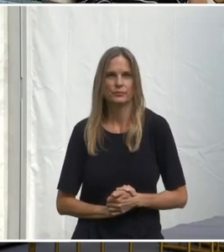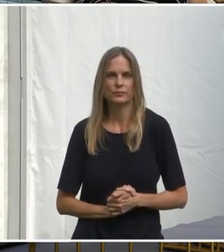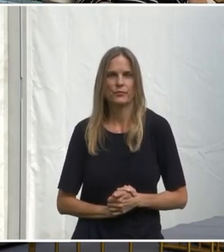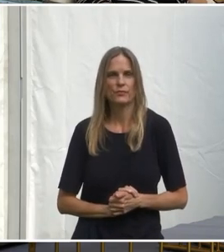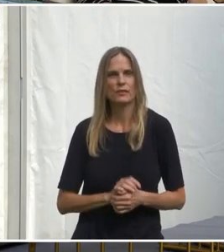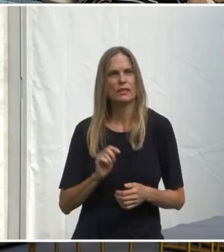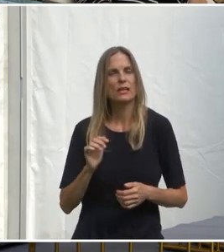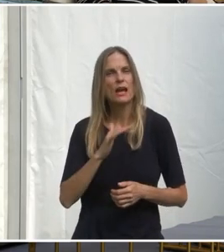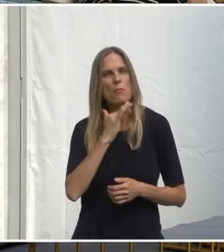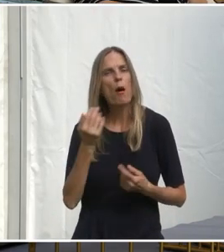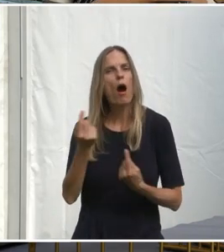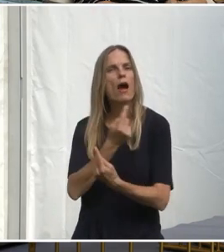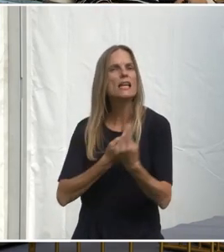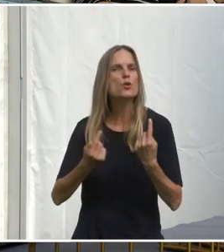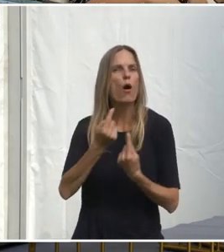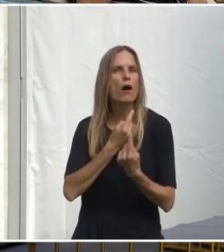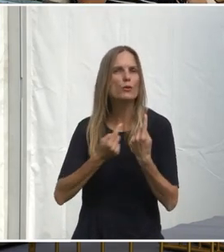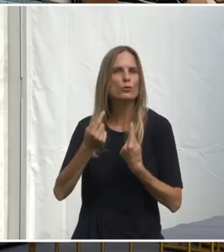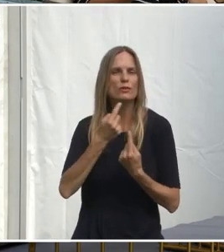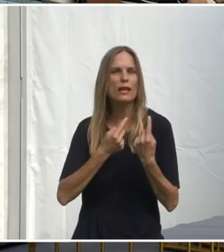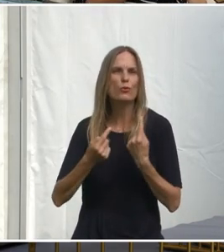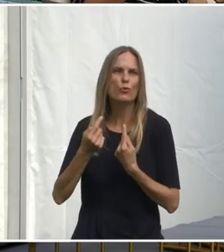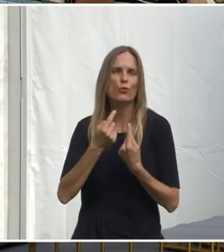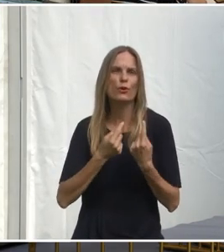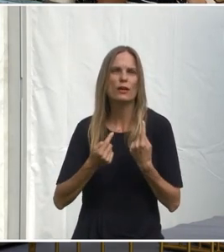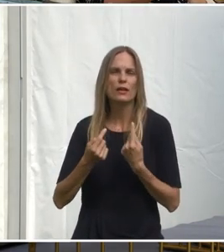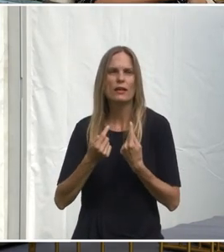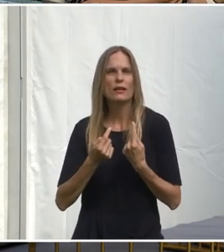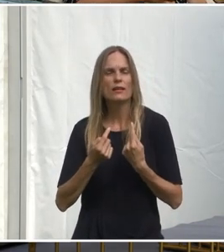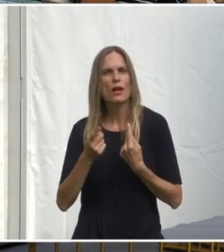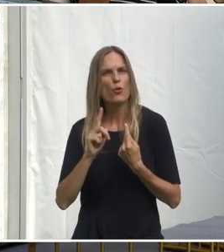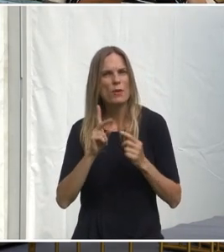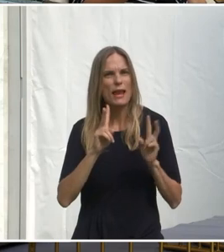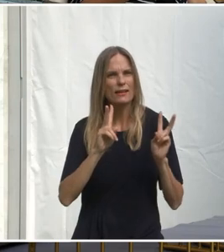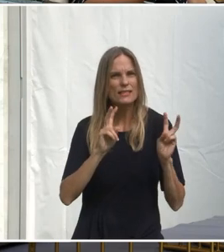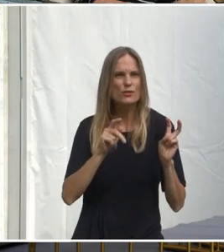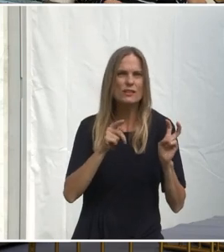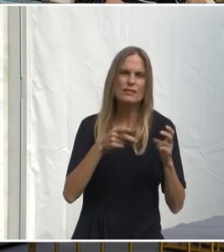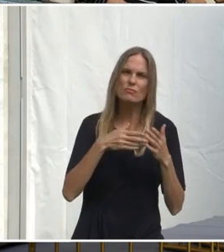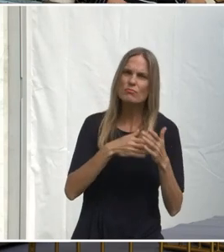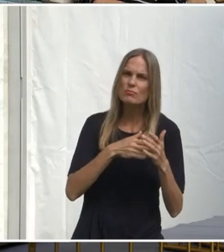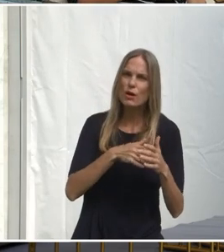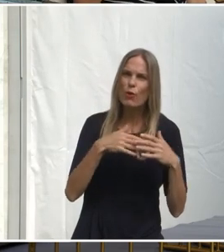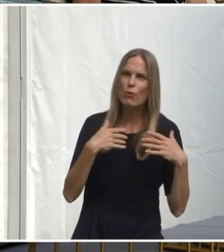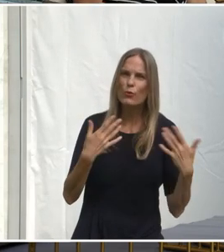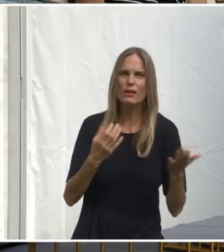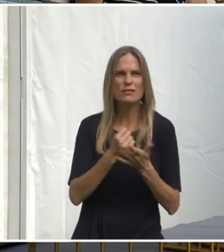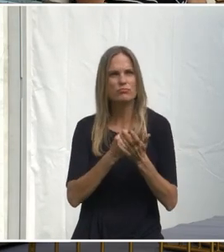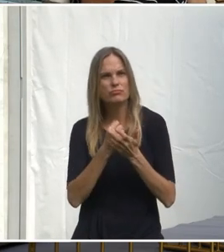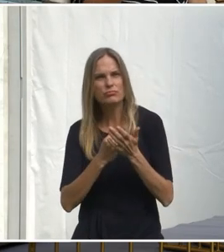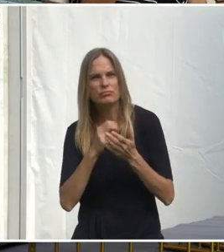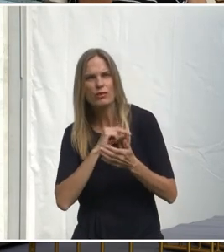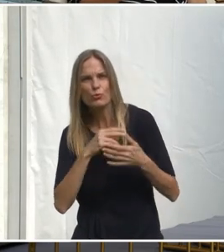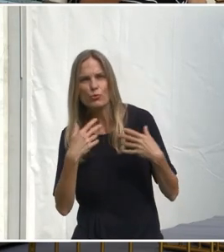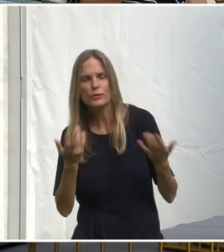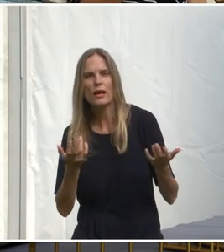there is a lot of discussion in terms of brain drain and how does this impact, and this kind of goes into these resources. But I think